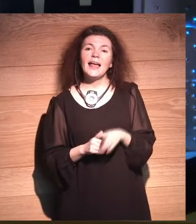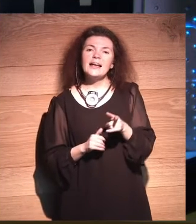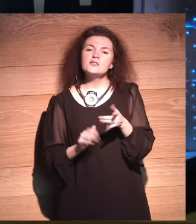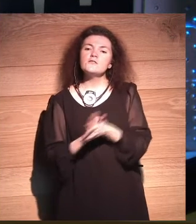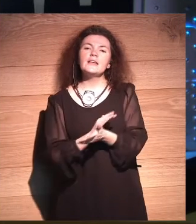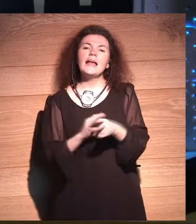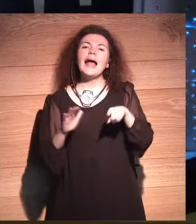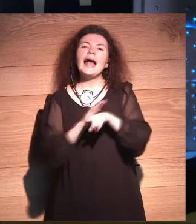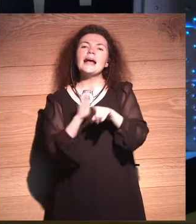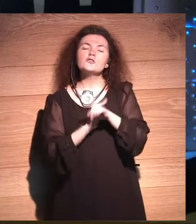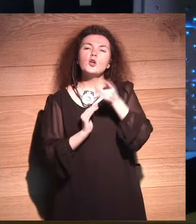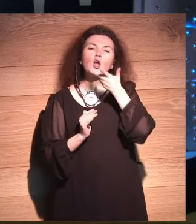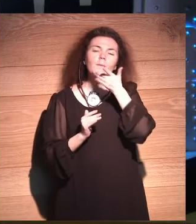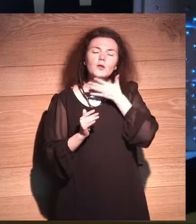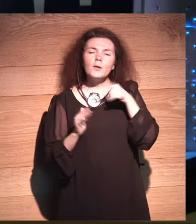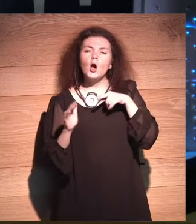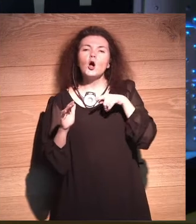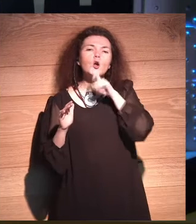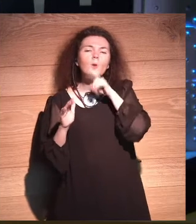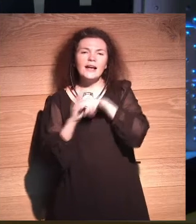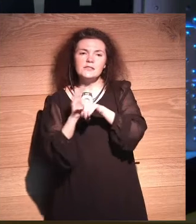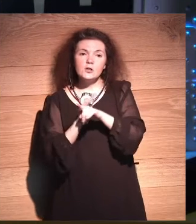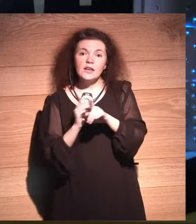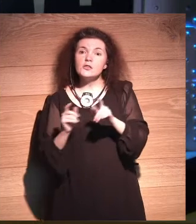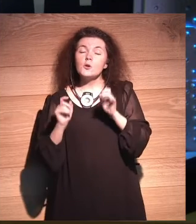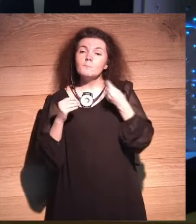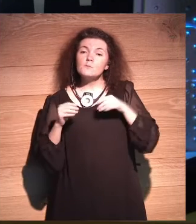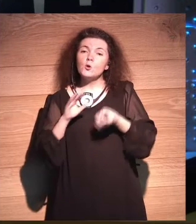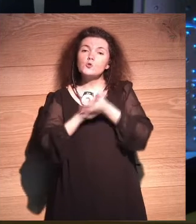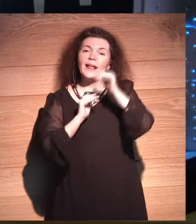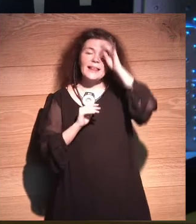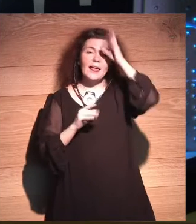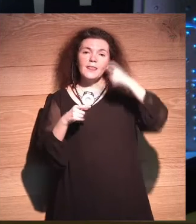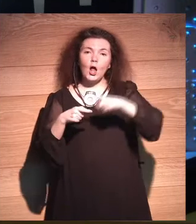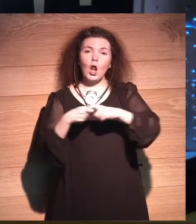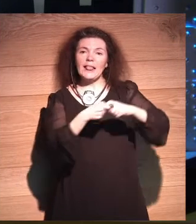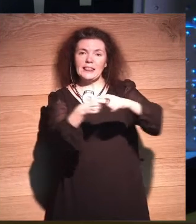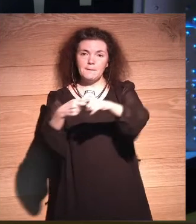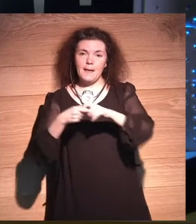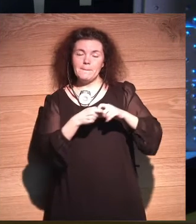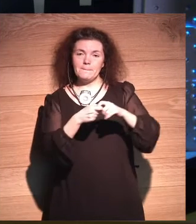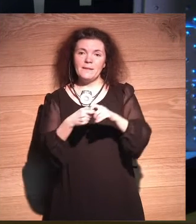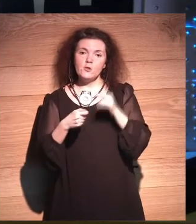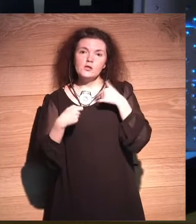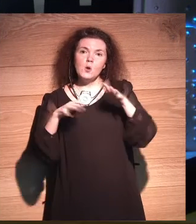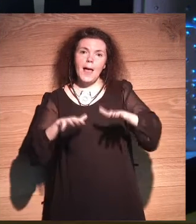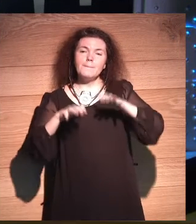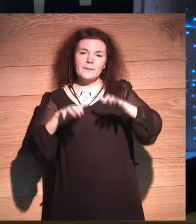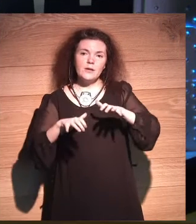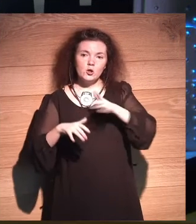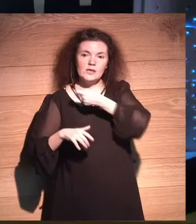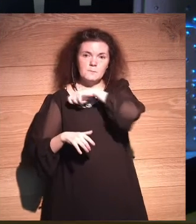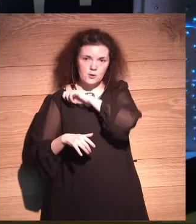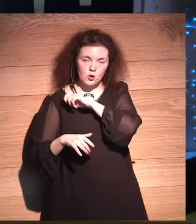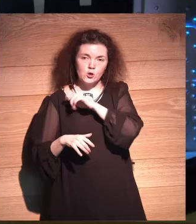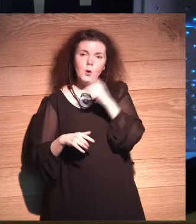call collective intelligence. So I am, like many people, learning. I have a tutor for Spanish, but when I'm not using my